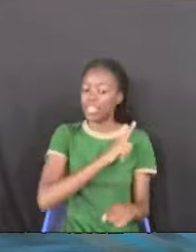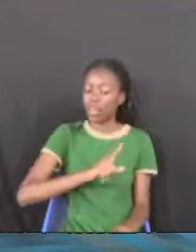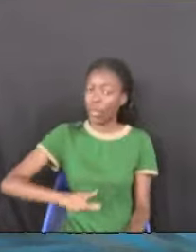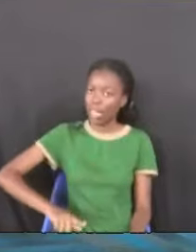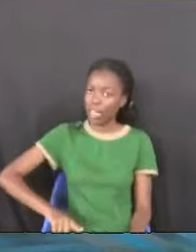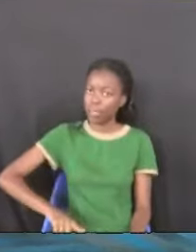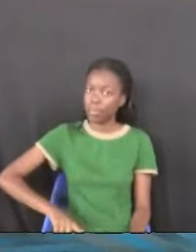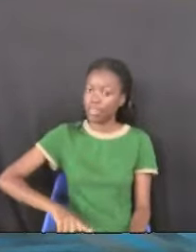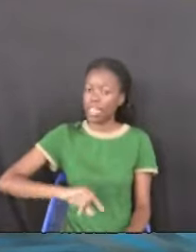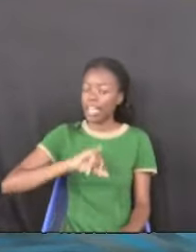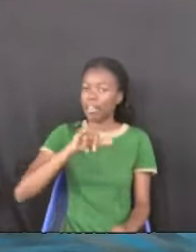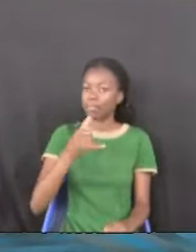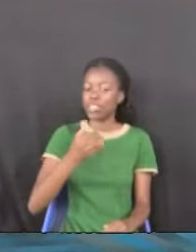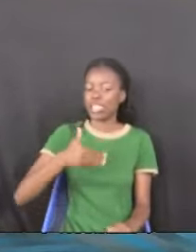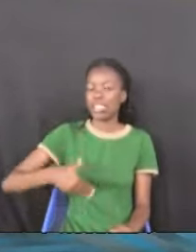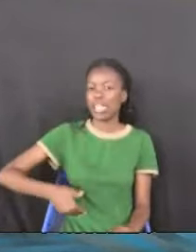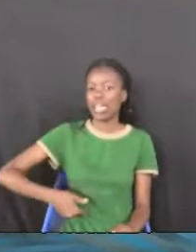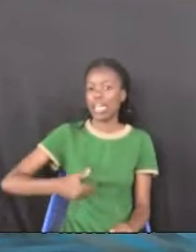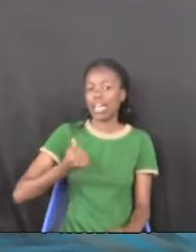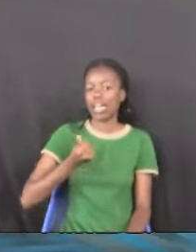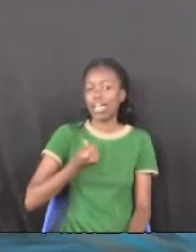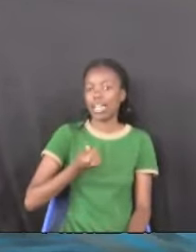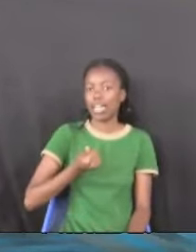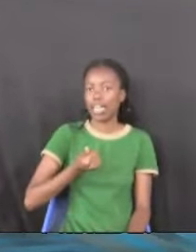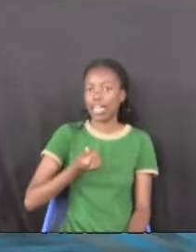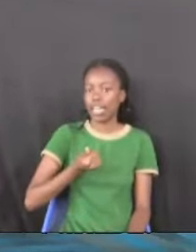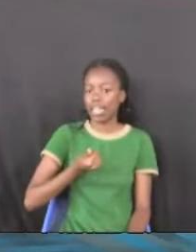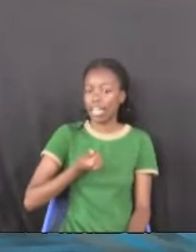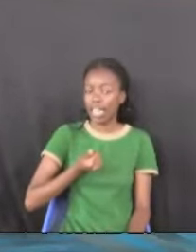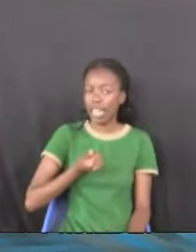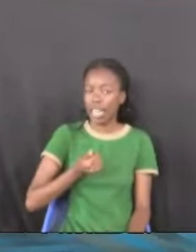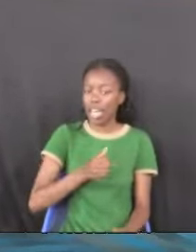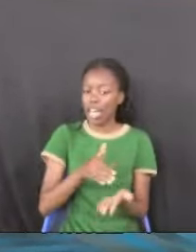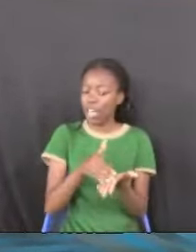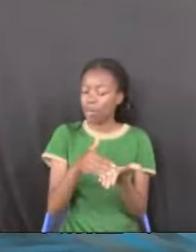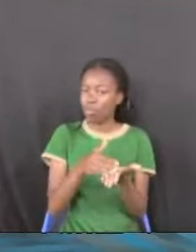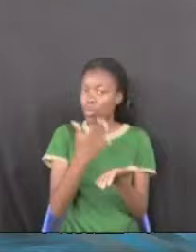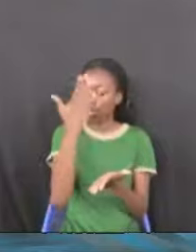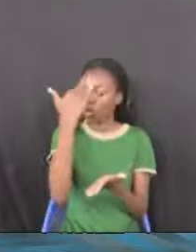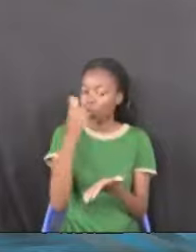I am just a young girl. I am weak. Why choose me?